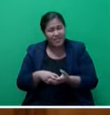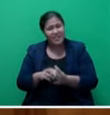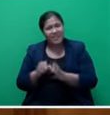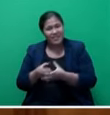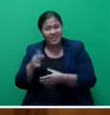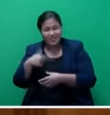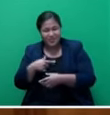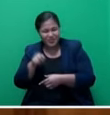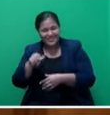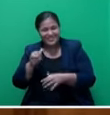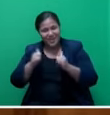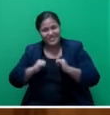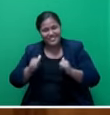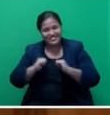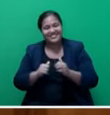of practices.